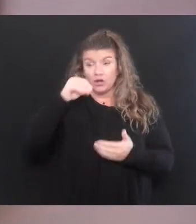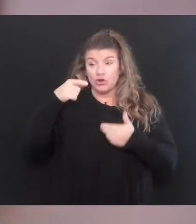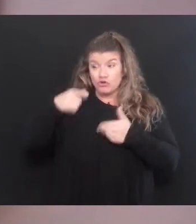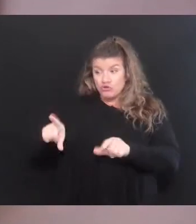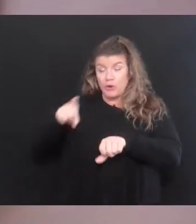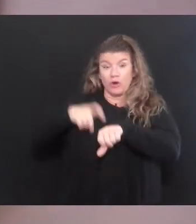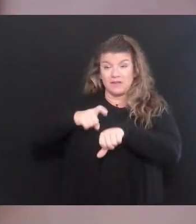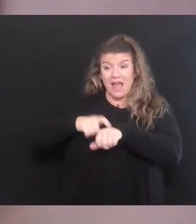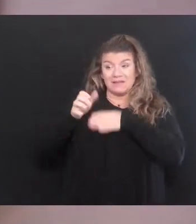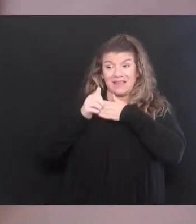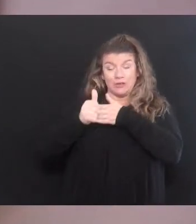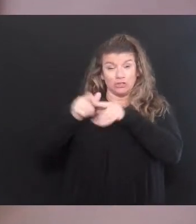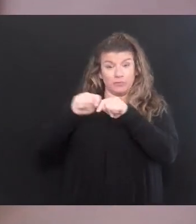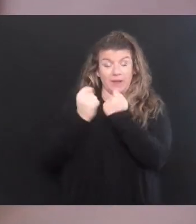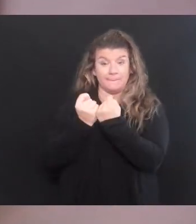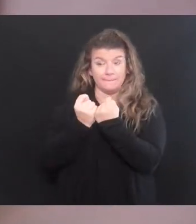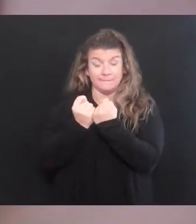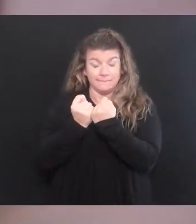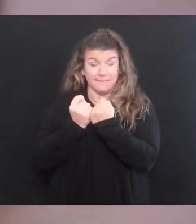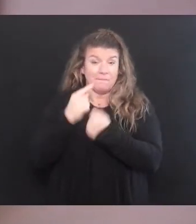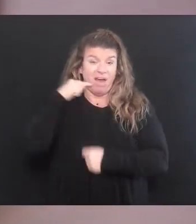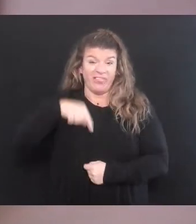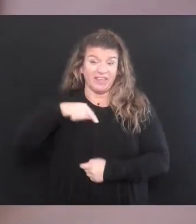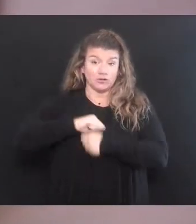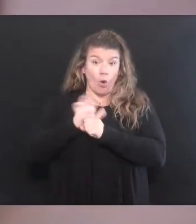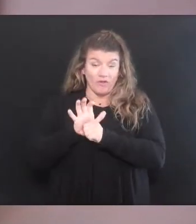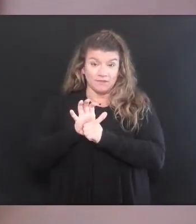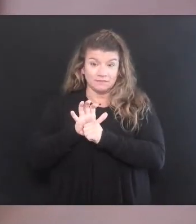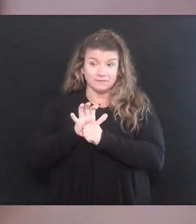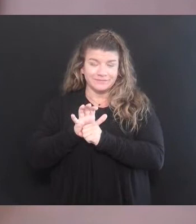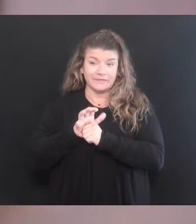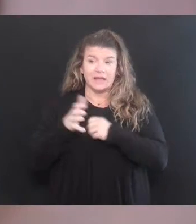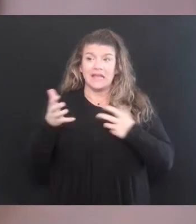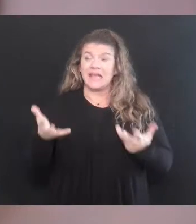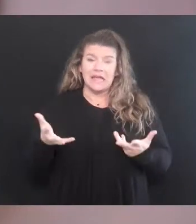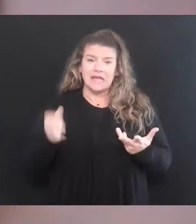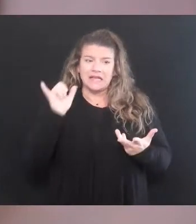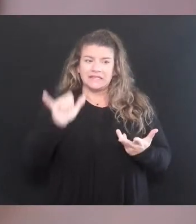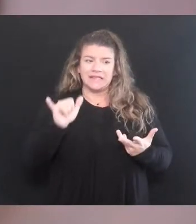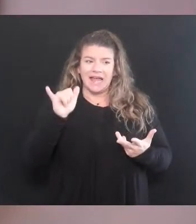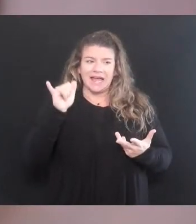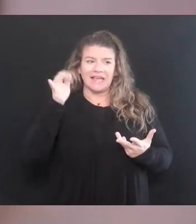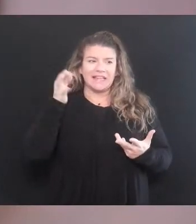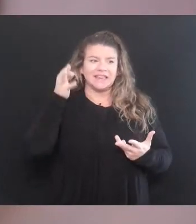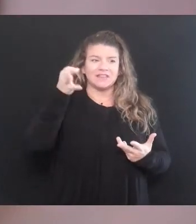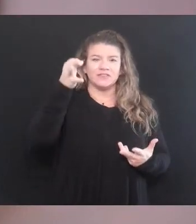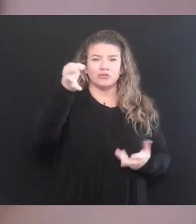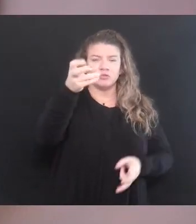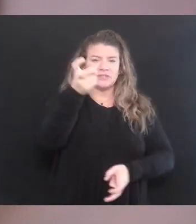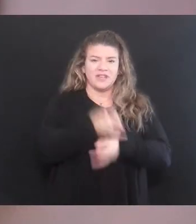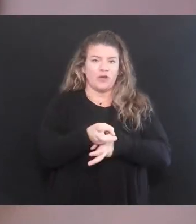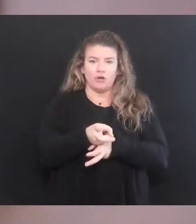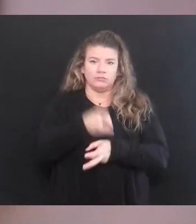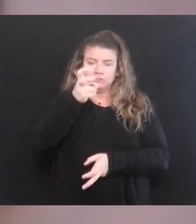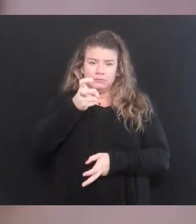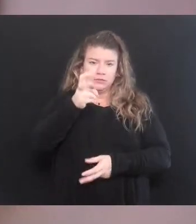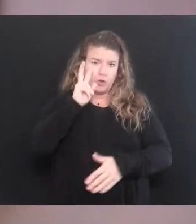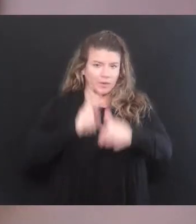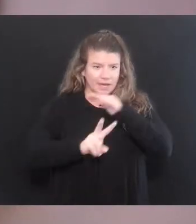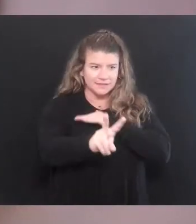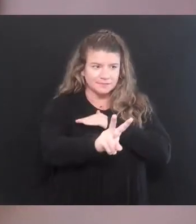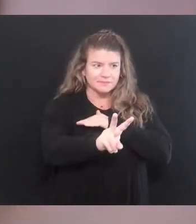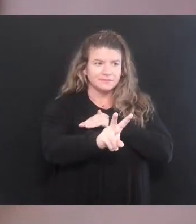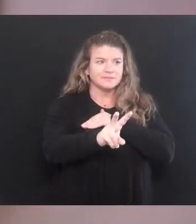a leadership team about COVID-19 is that the future is very difficult to predict. And what